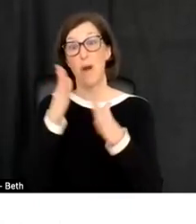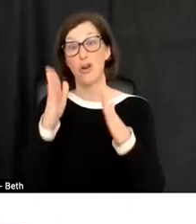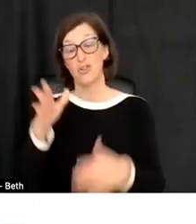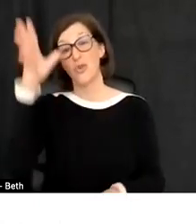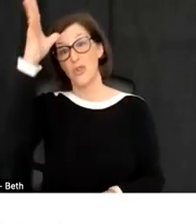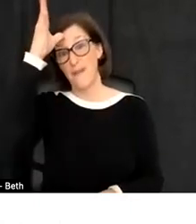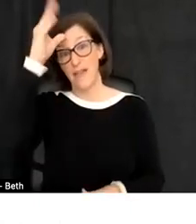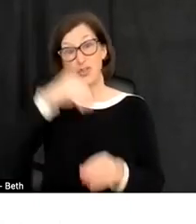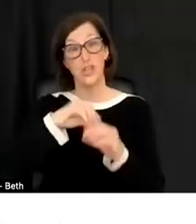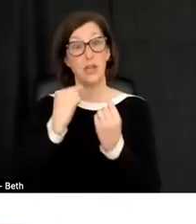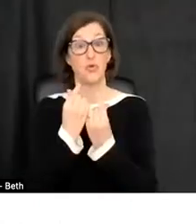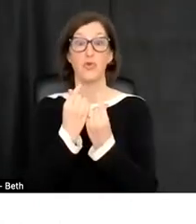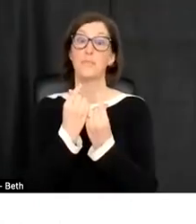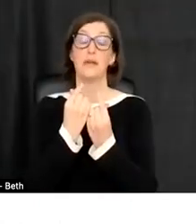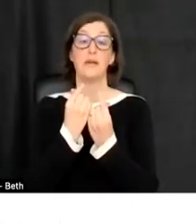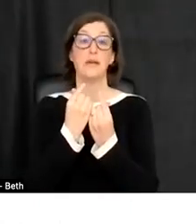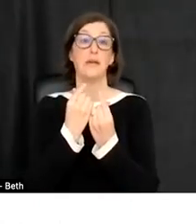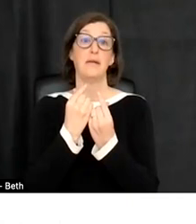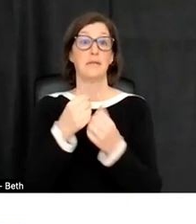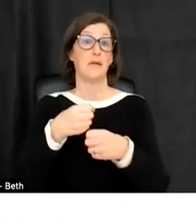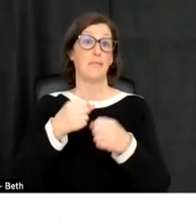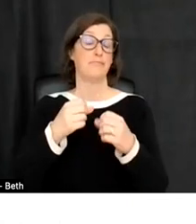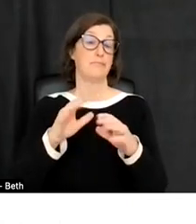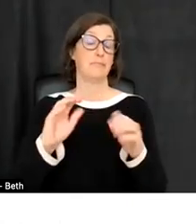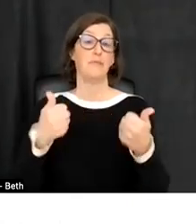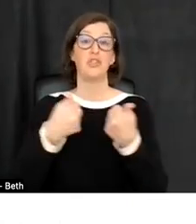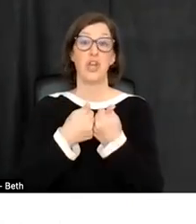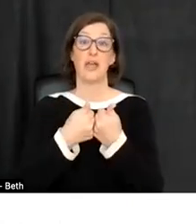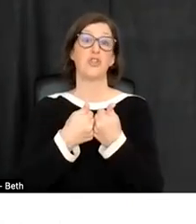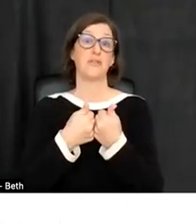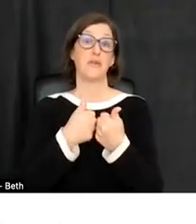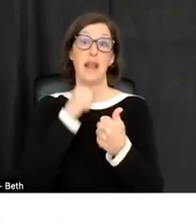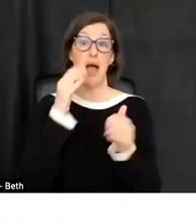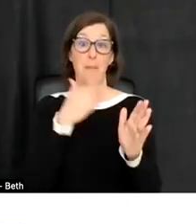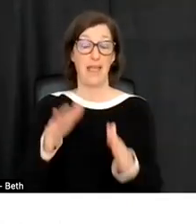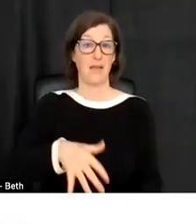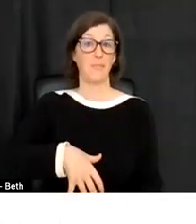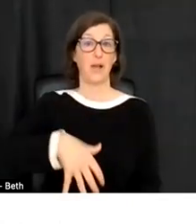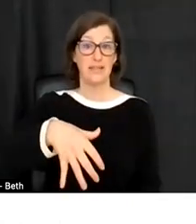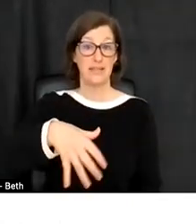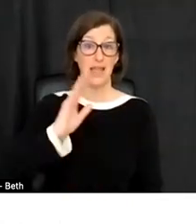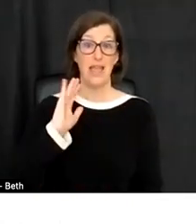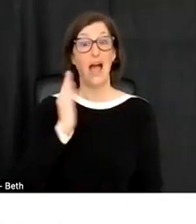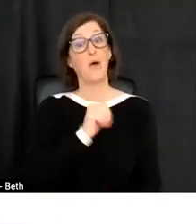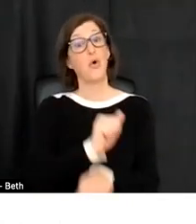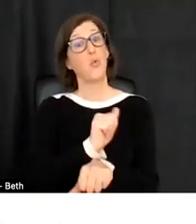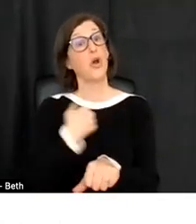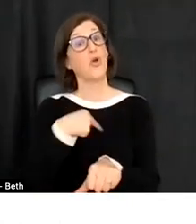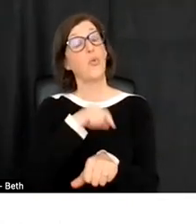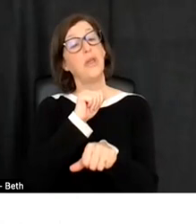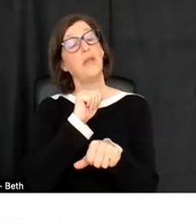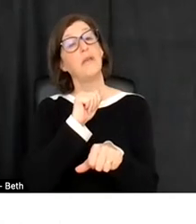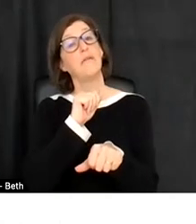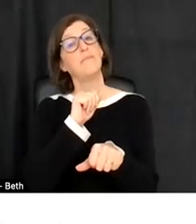groups to overcome challenges associated with unplanned parenthood. So in our line of work, we work with